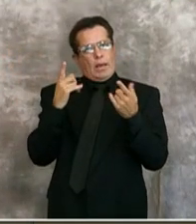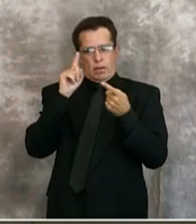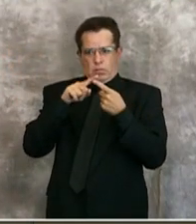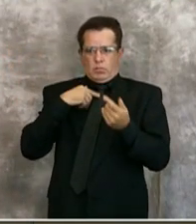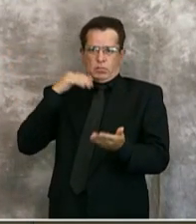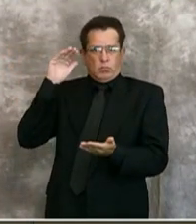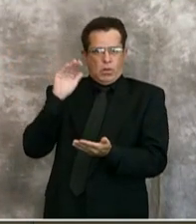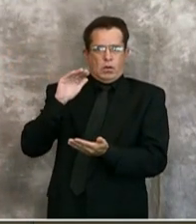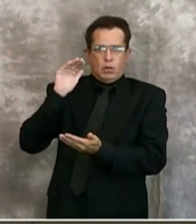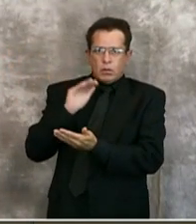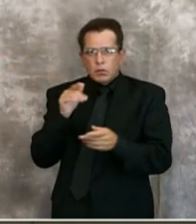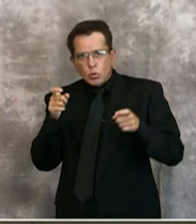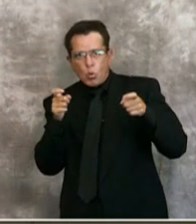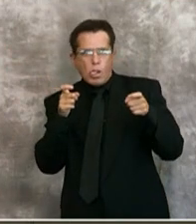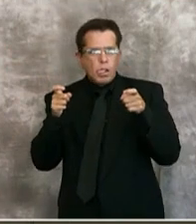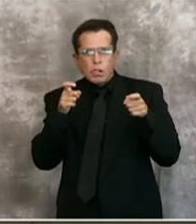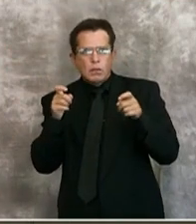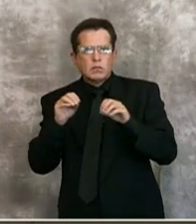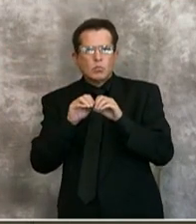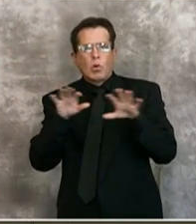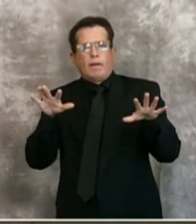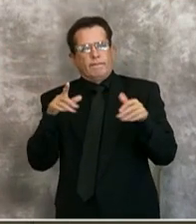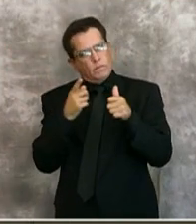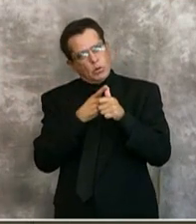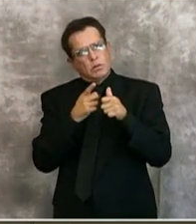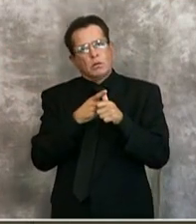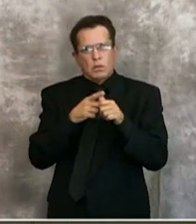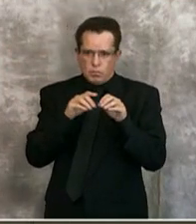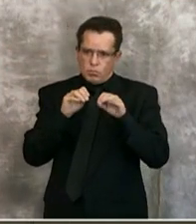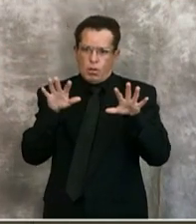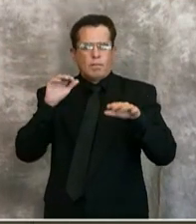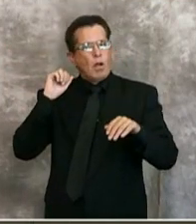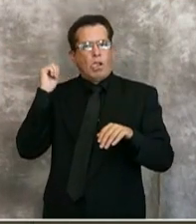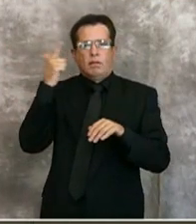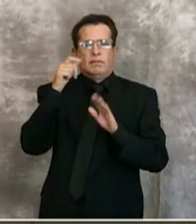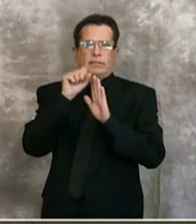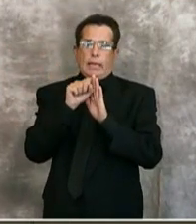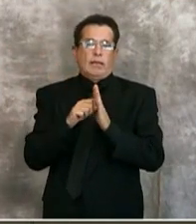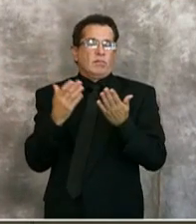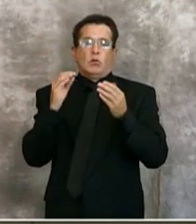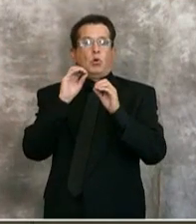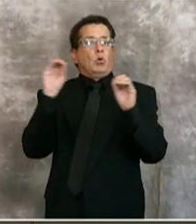increased number of cases locally and throughout the state.